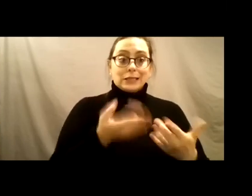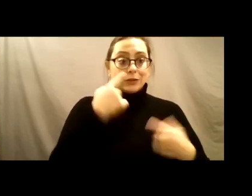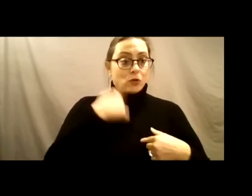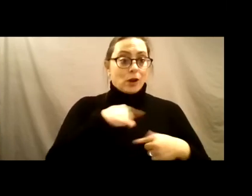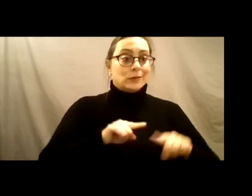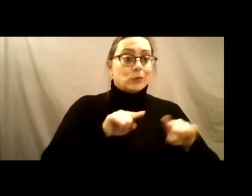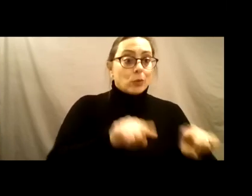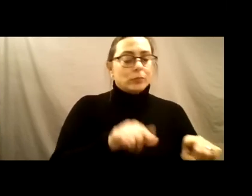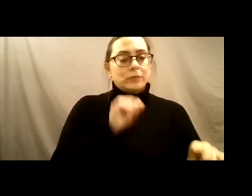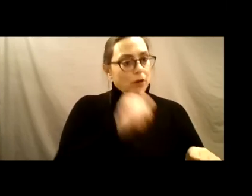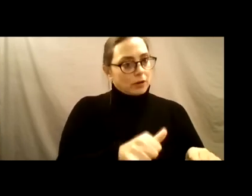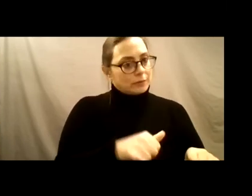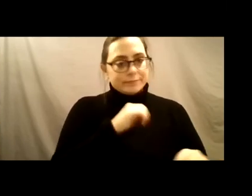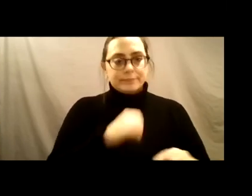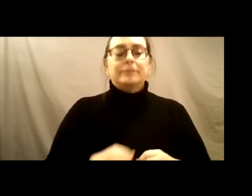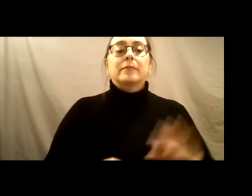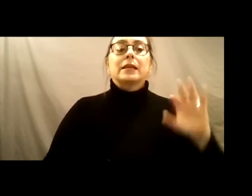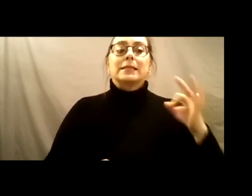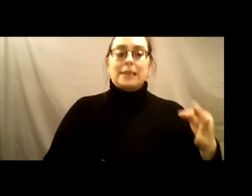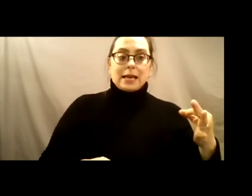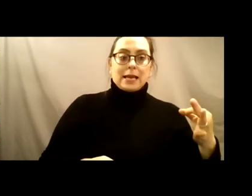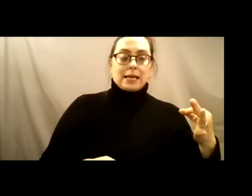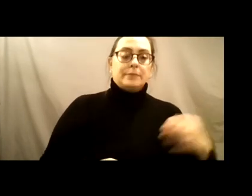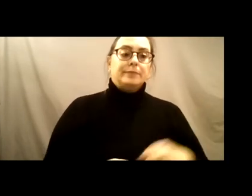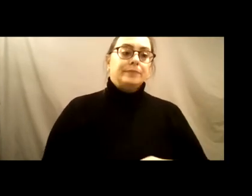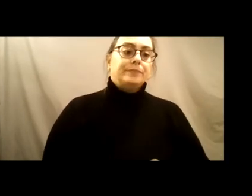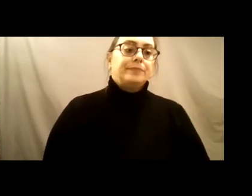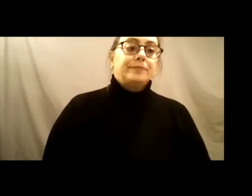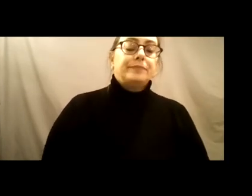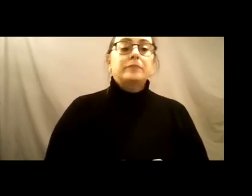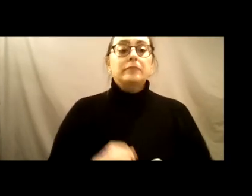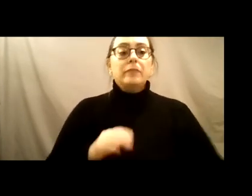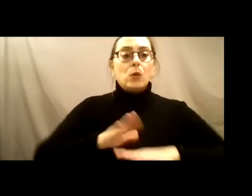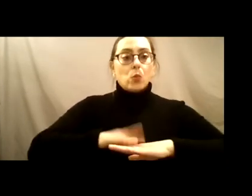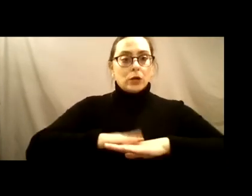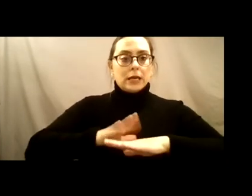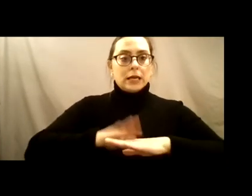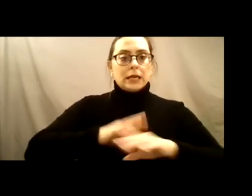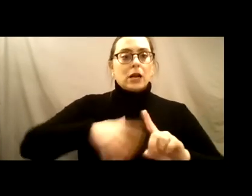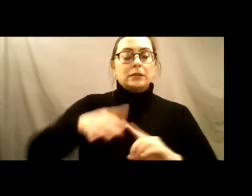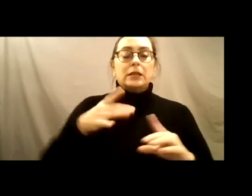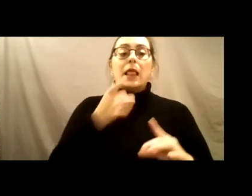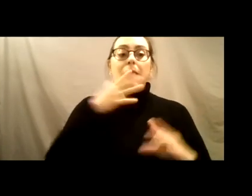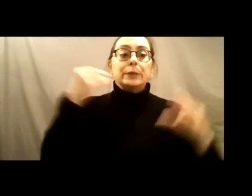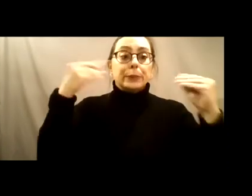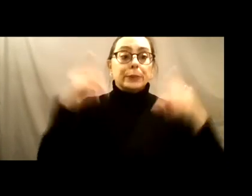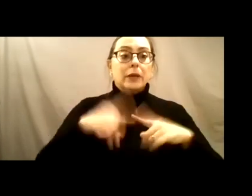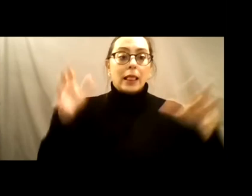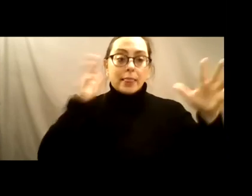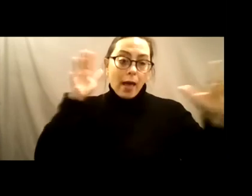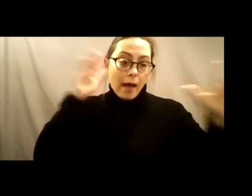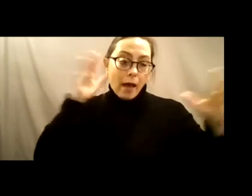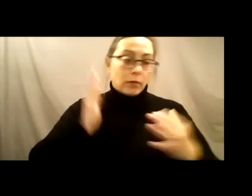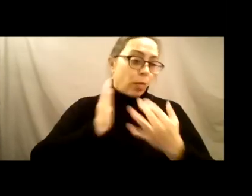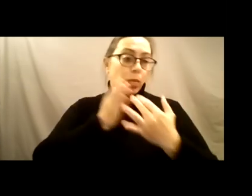remember. 9, content warnings, including flashing lights, loud or disruptive audio, as